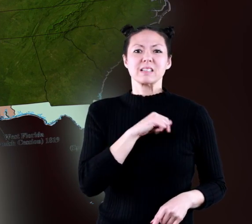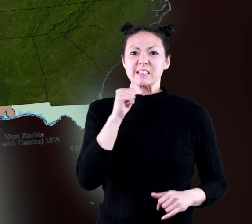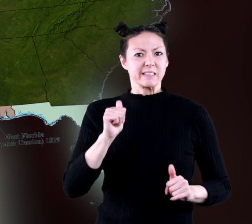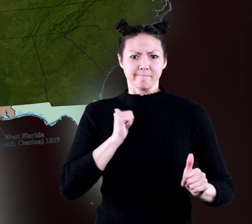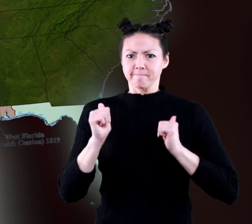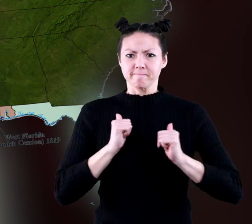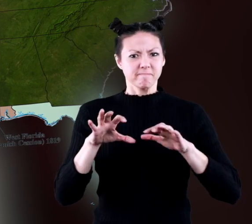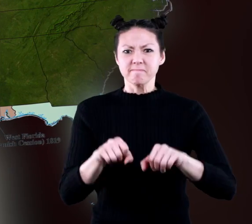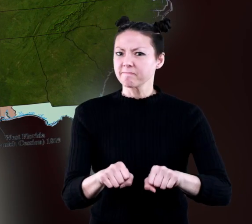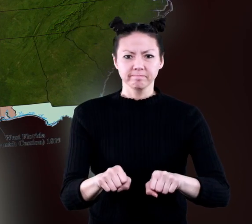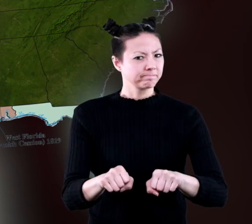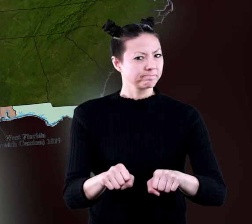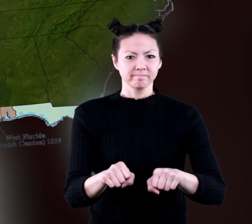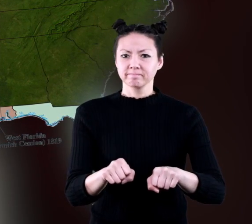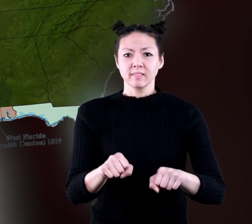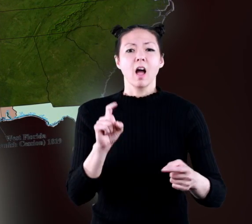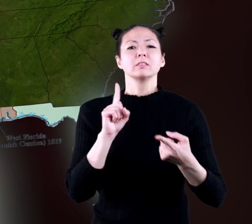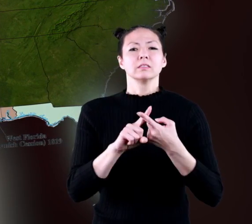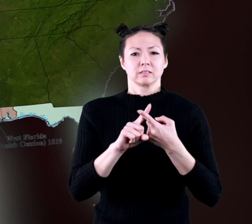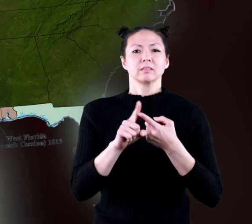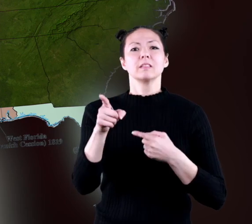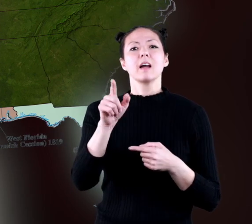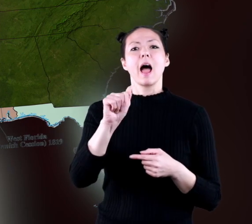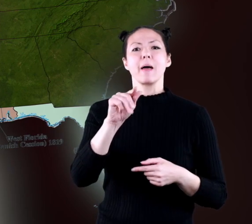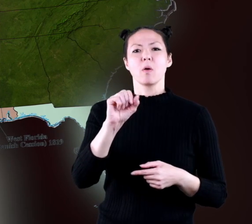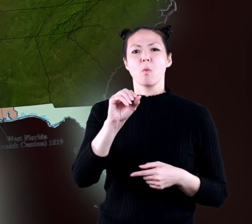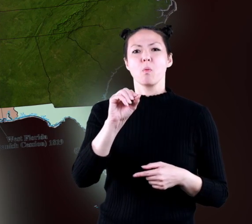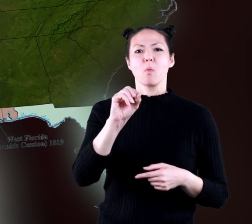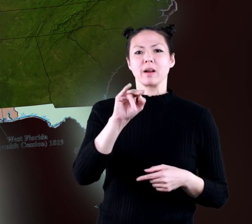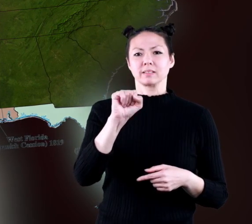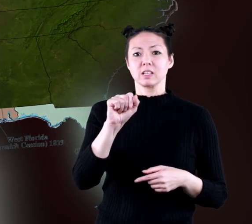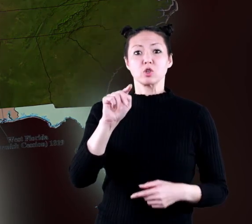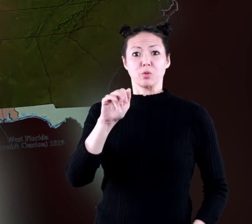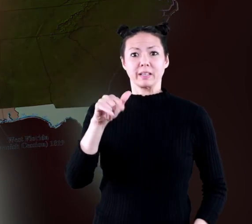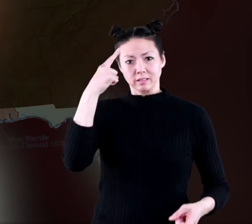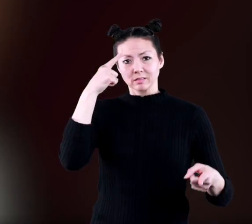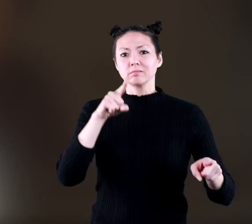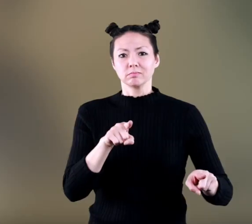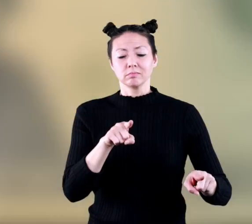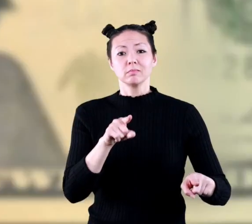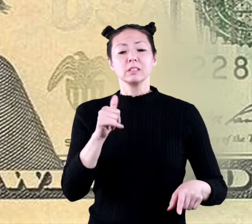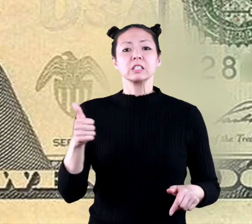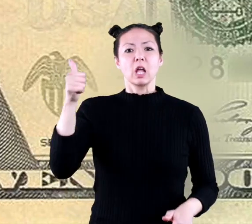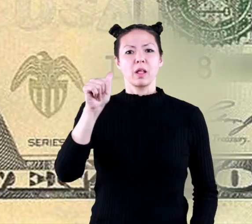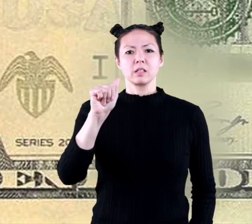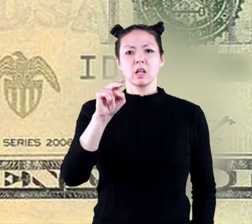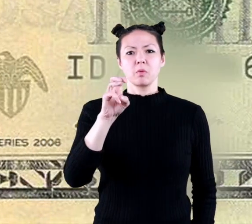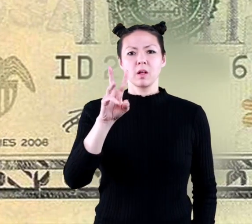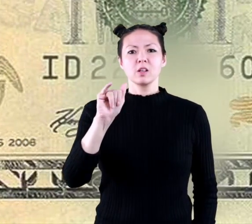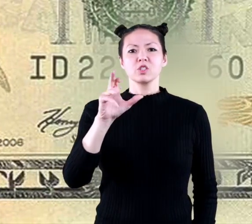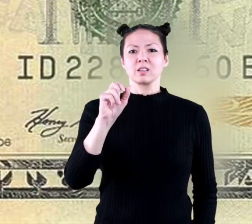not relinquish its claim to sovereignty until the ratification of the Adams-Onis Treaty. General